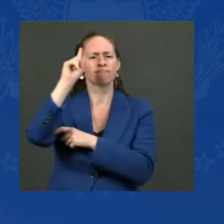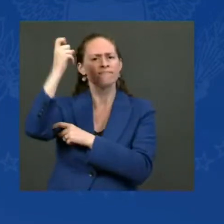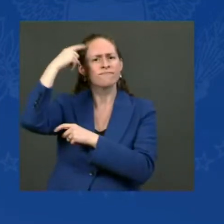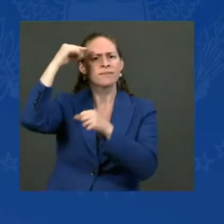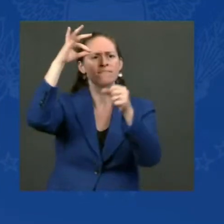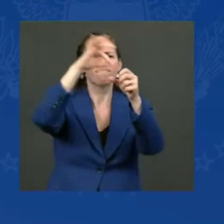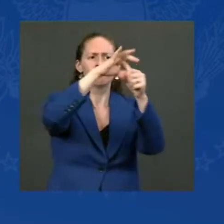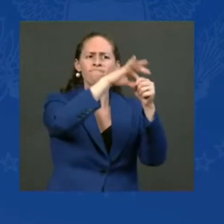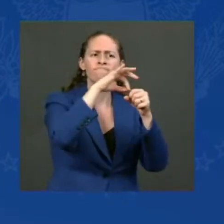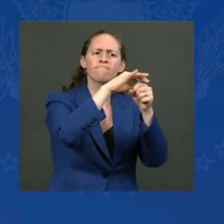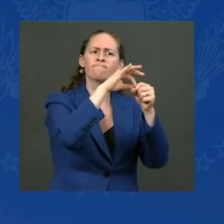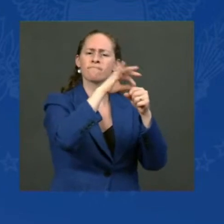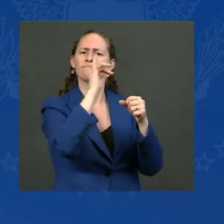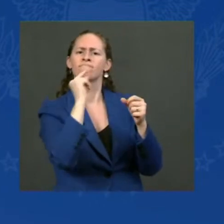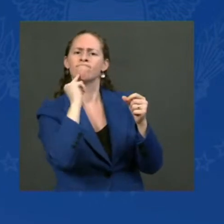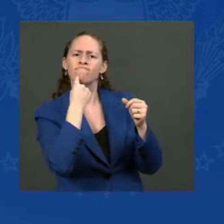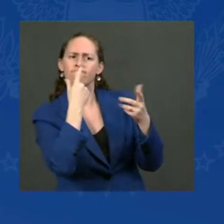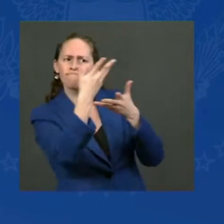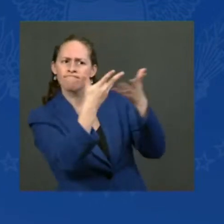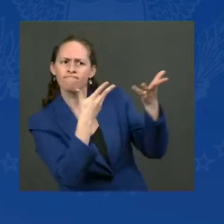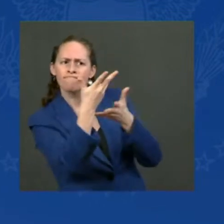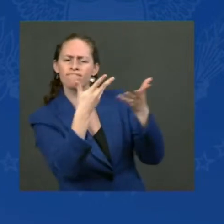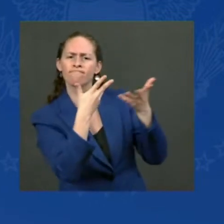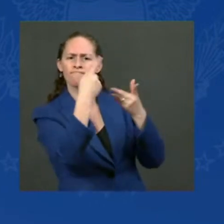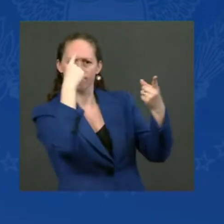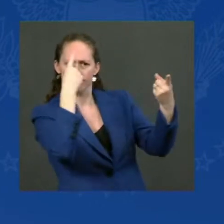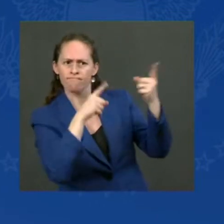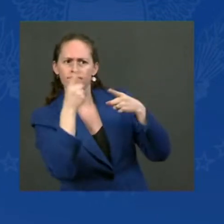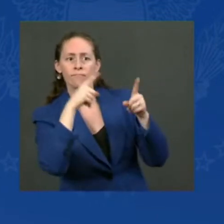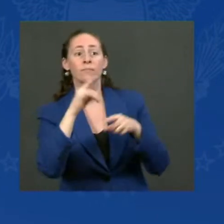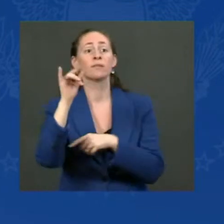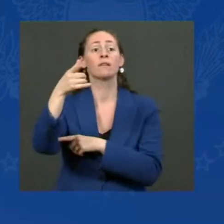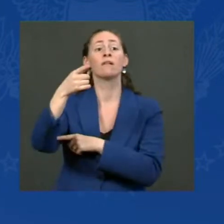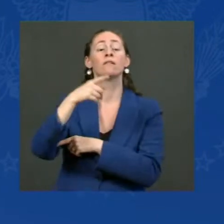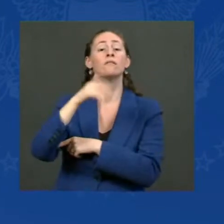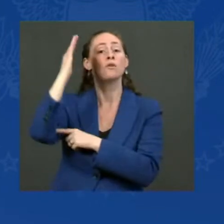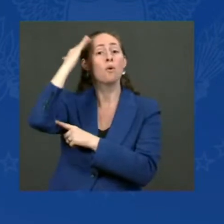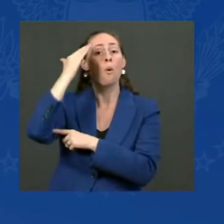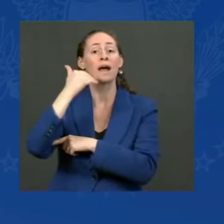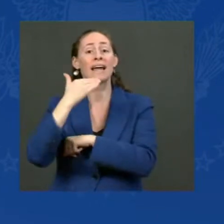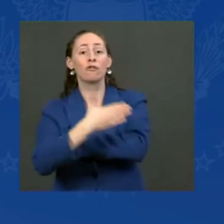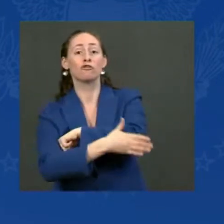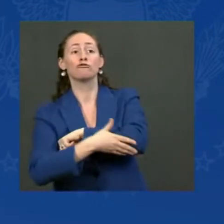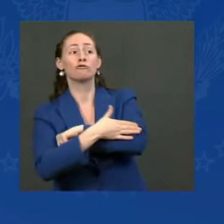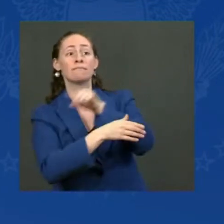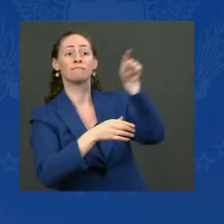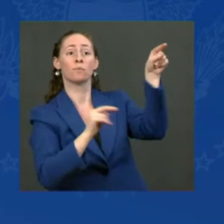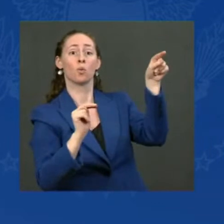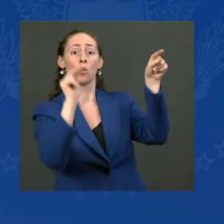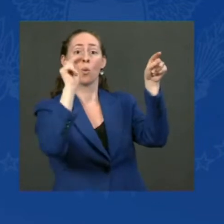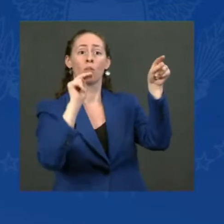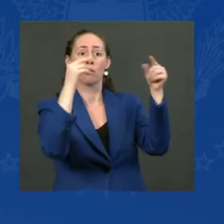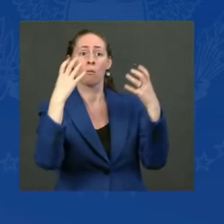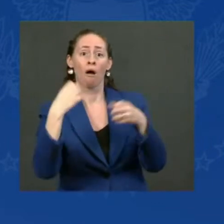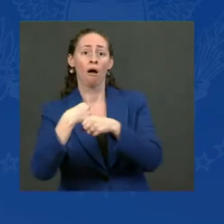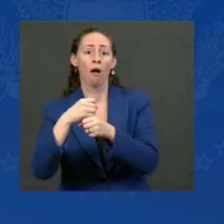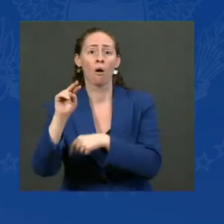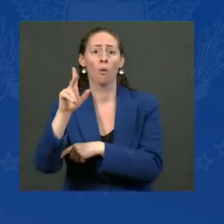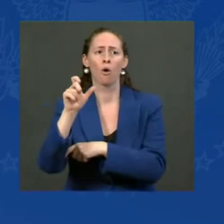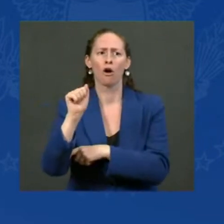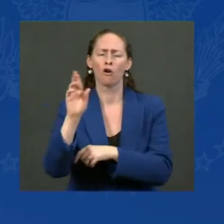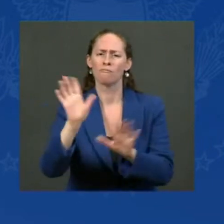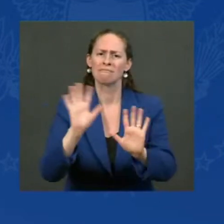Korean Peninsula. We seek concrete progress toward an available plan with